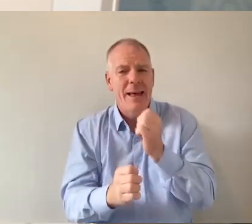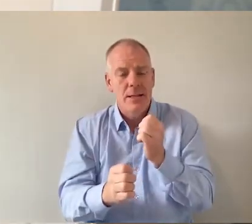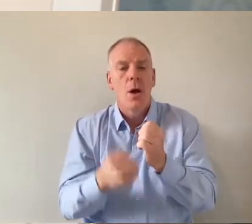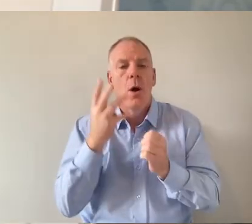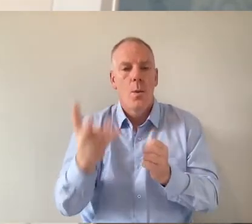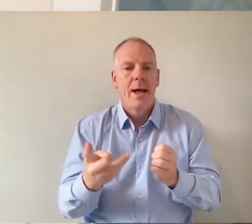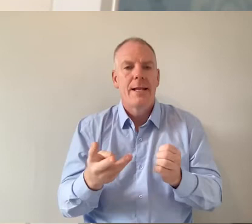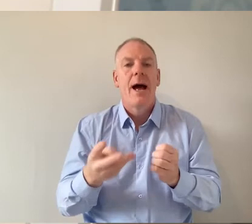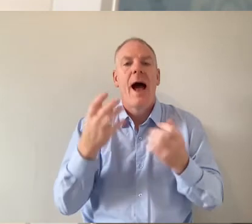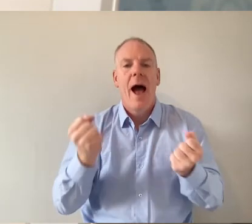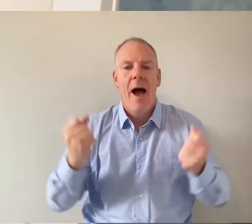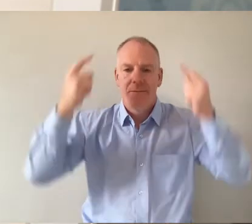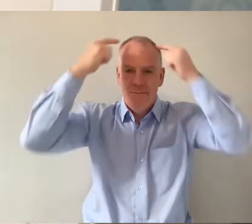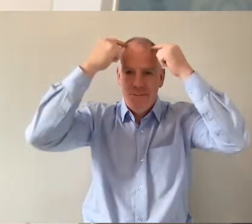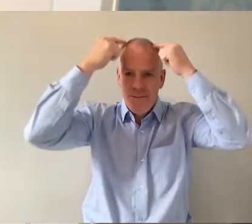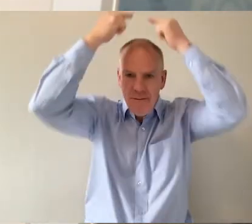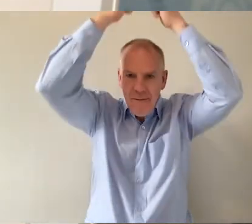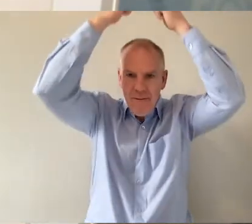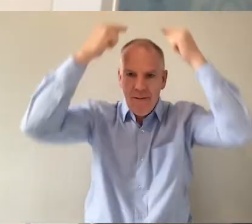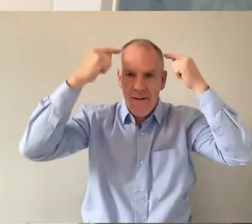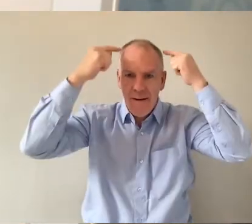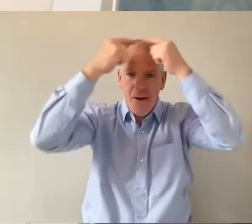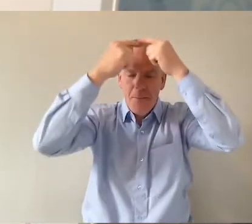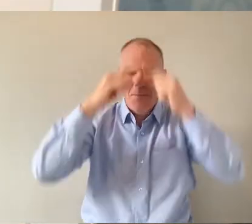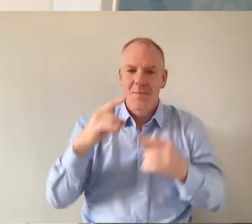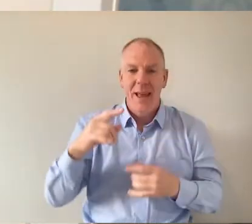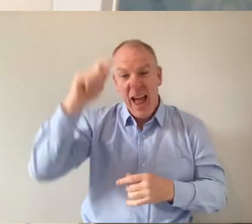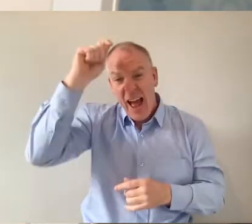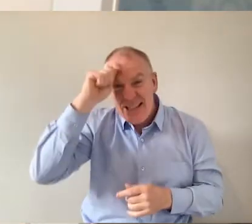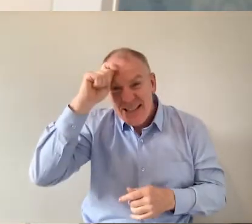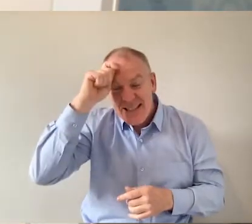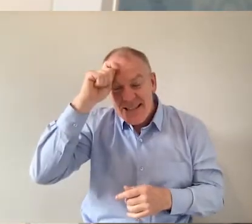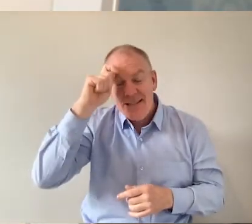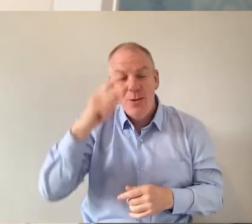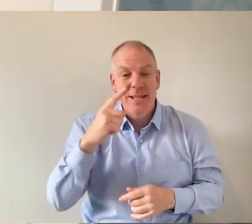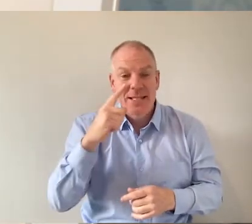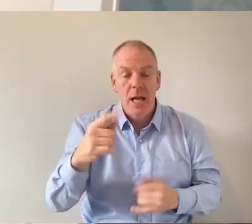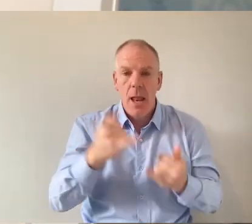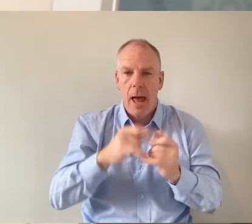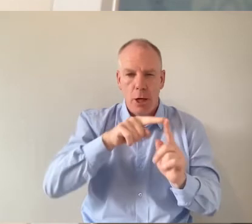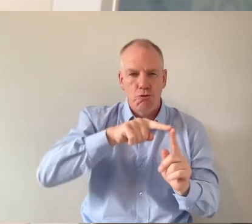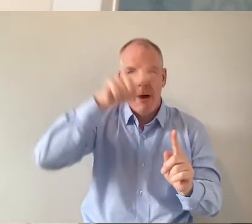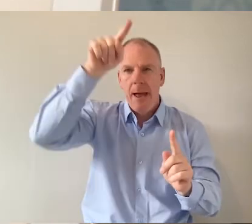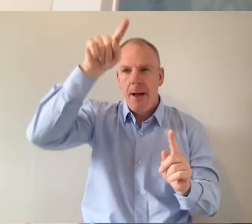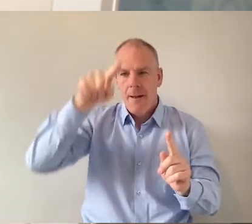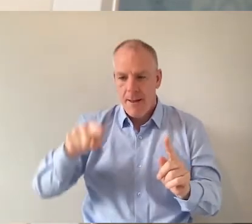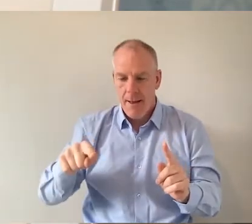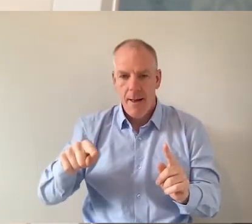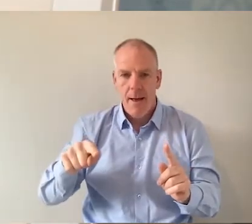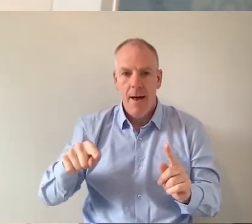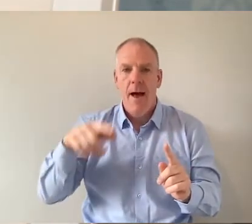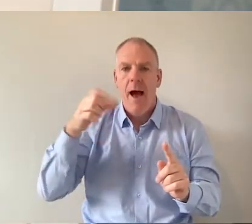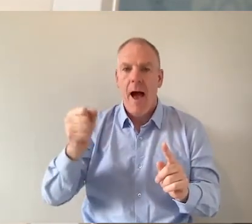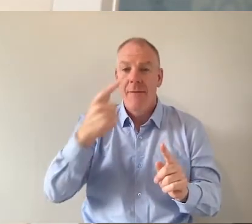to give him a little spiky party hat on top of his head. So to draw that, I'm going to draw a triangle which